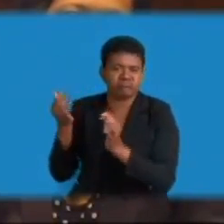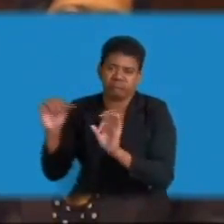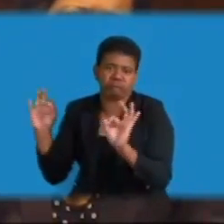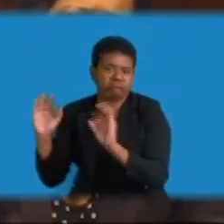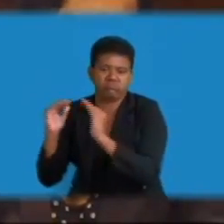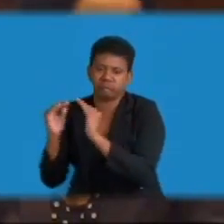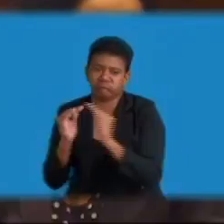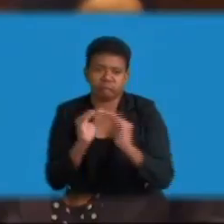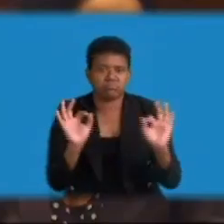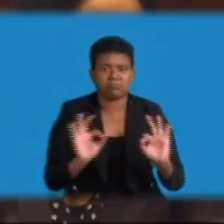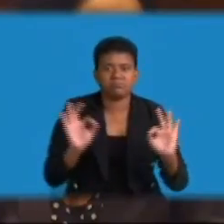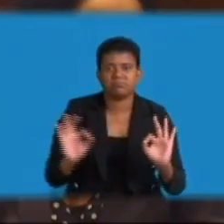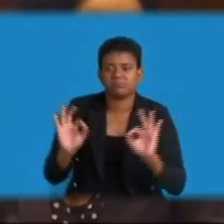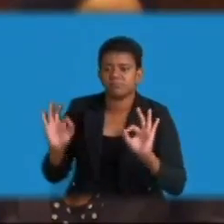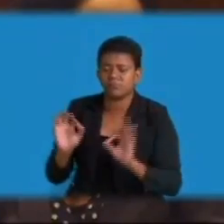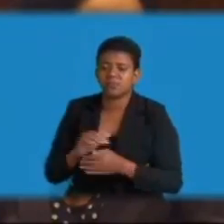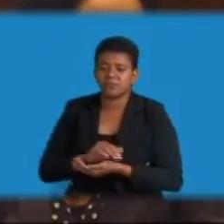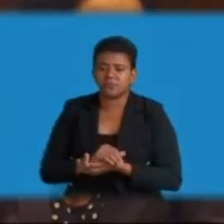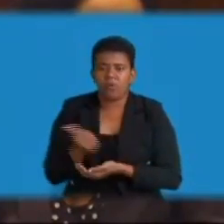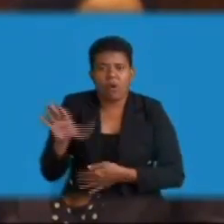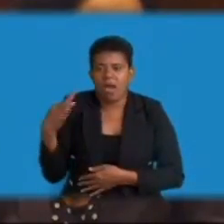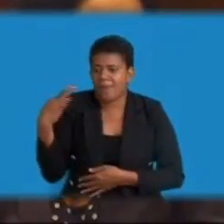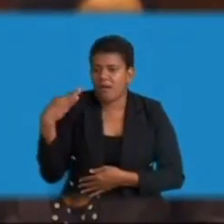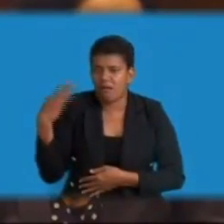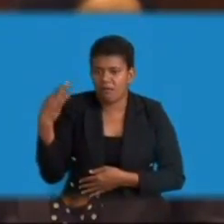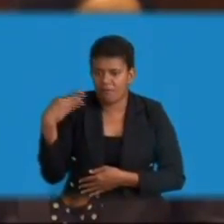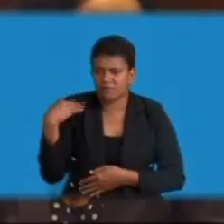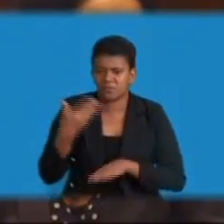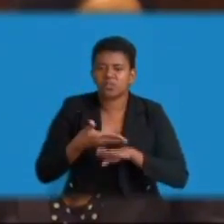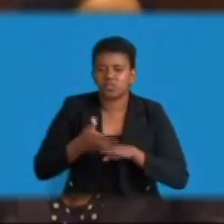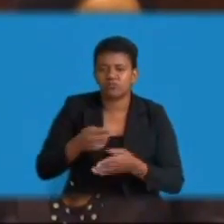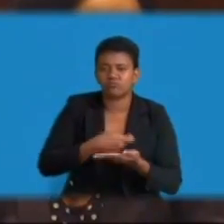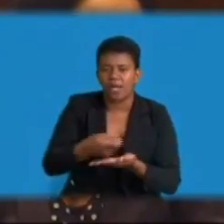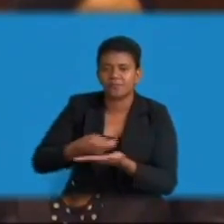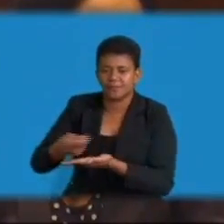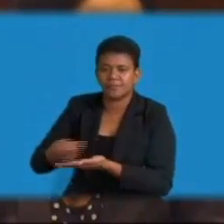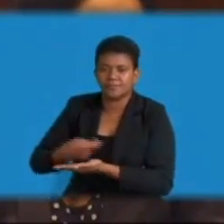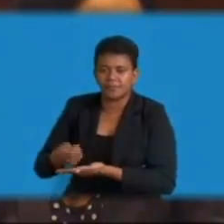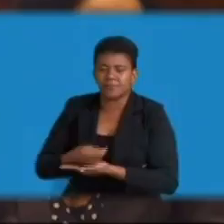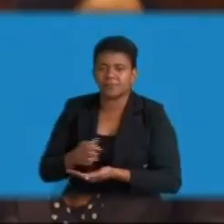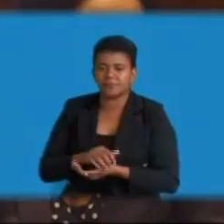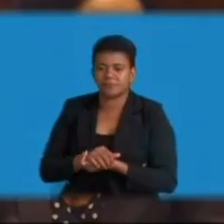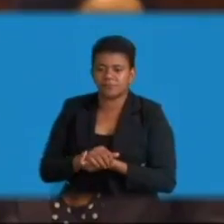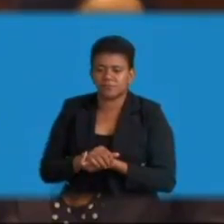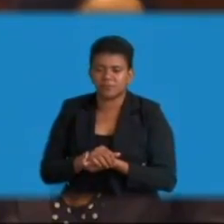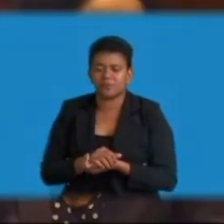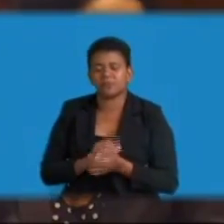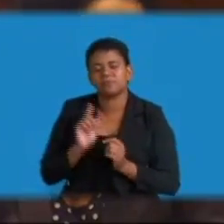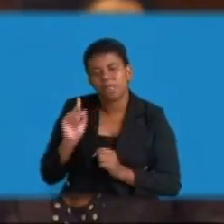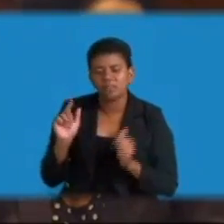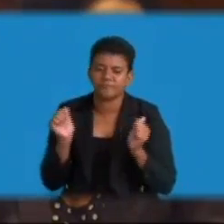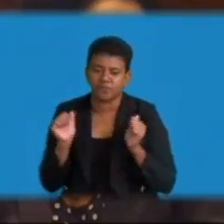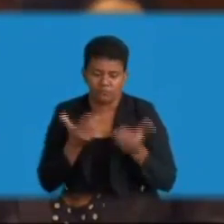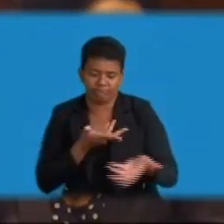applied for renewal of 10 Itoke land leases to state lease after proper consultations with the occupants and